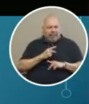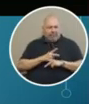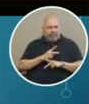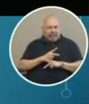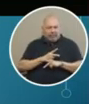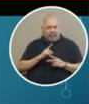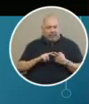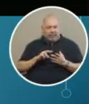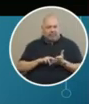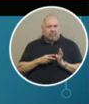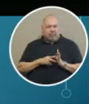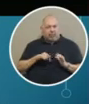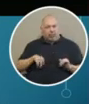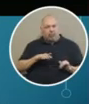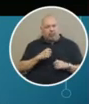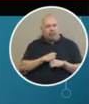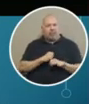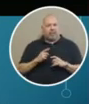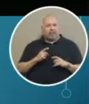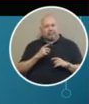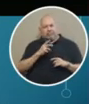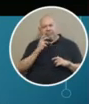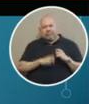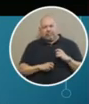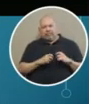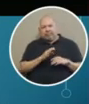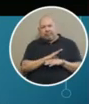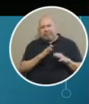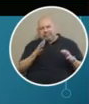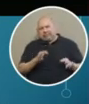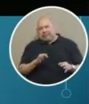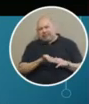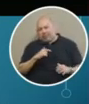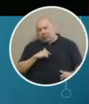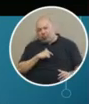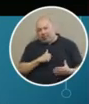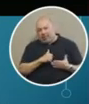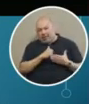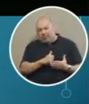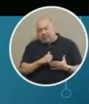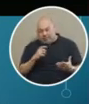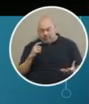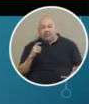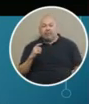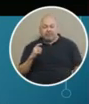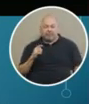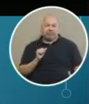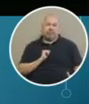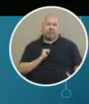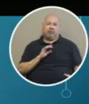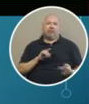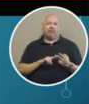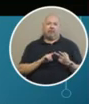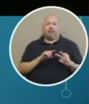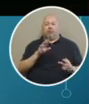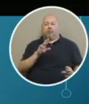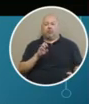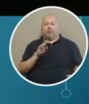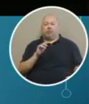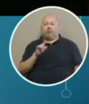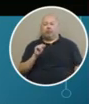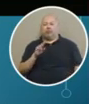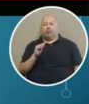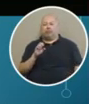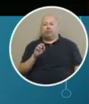self-maintained, meaning that they're going to be making some tough business decisions that we're going to be helping them with, myself and Robert Cortinas and